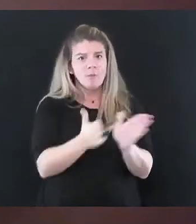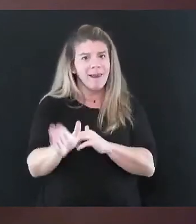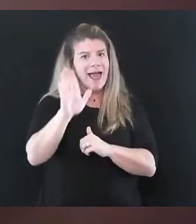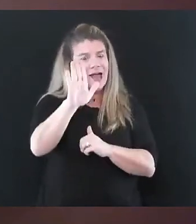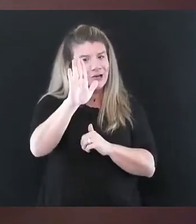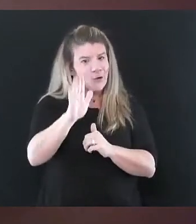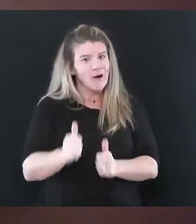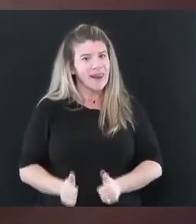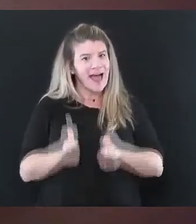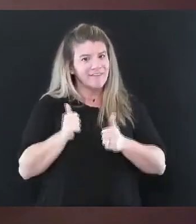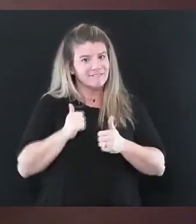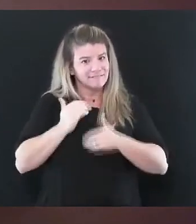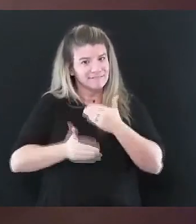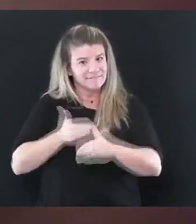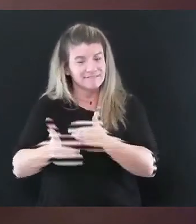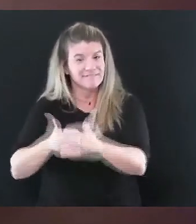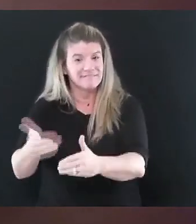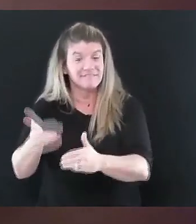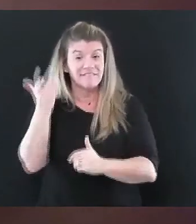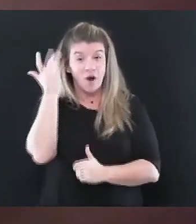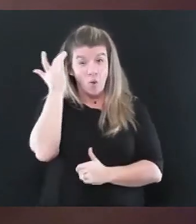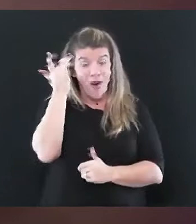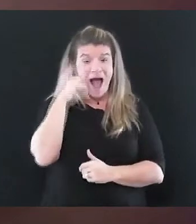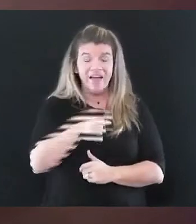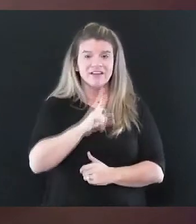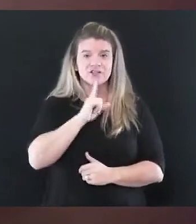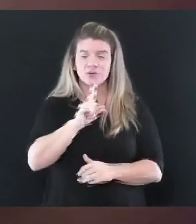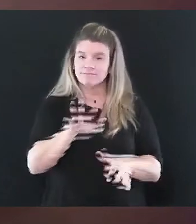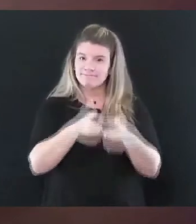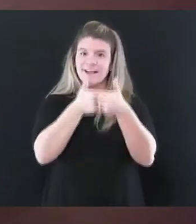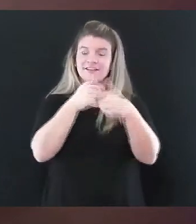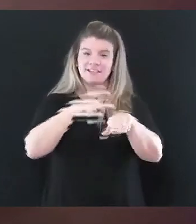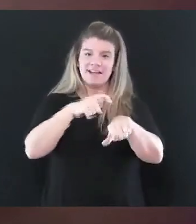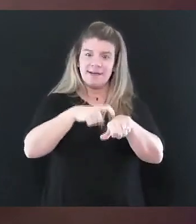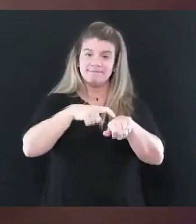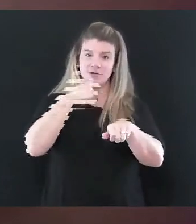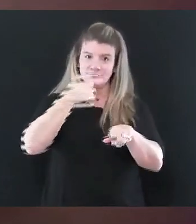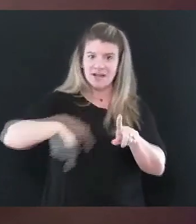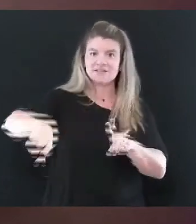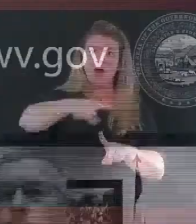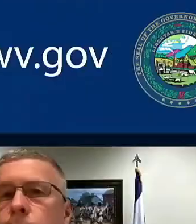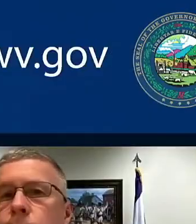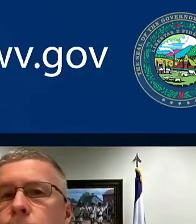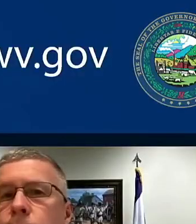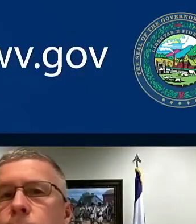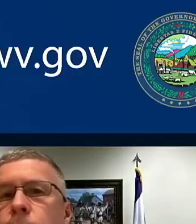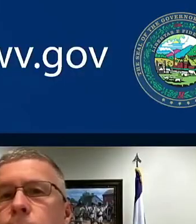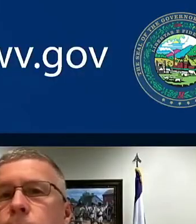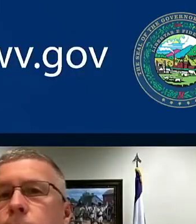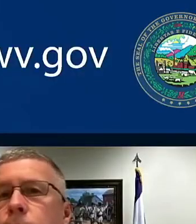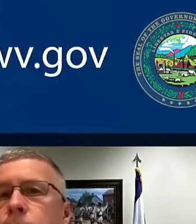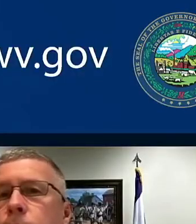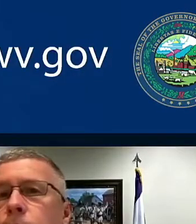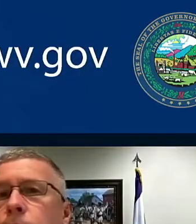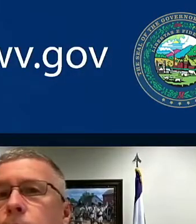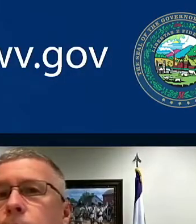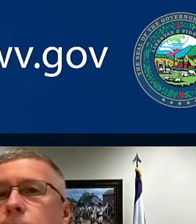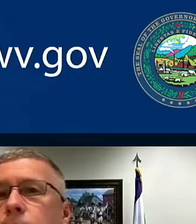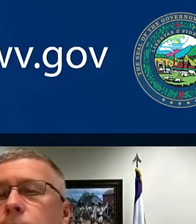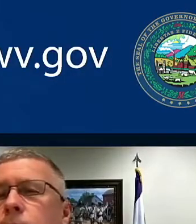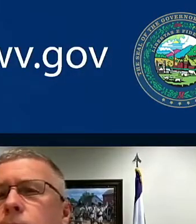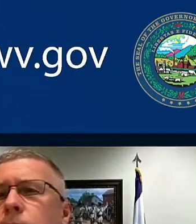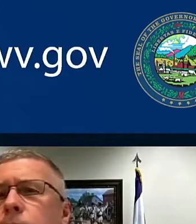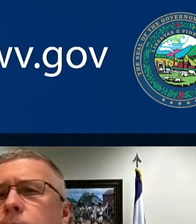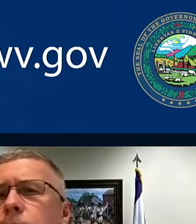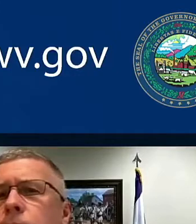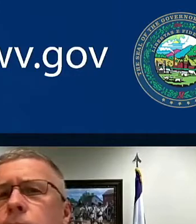winter, because this is a particularly challenging time, I think, for all of us. All right, thank you, Steve. Next to Kenny